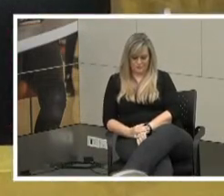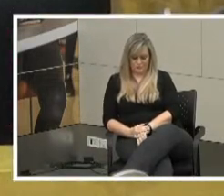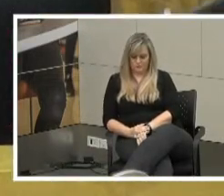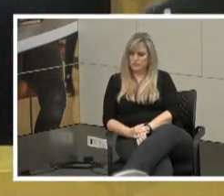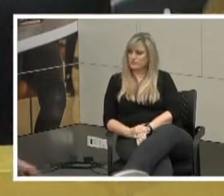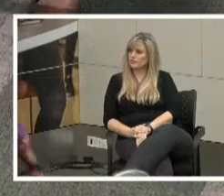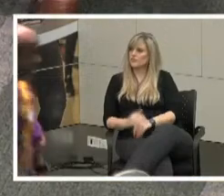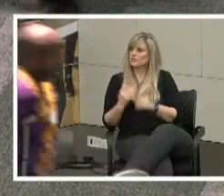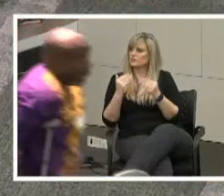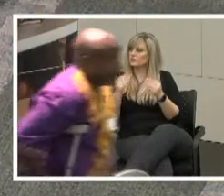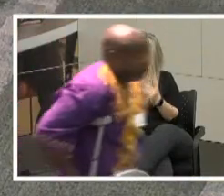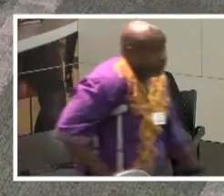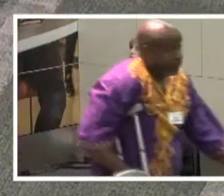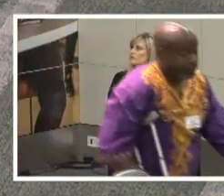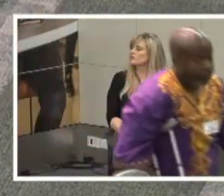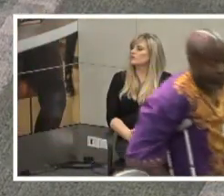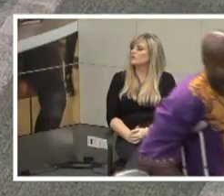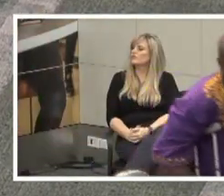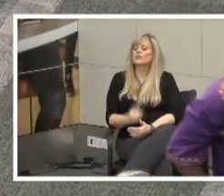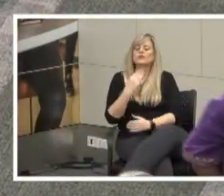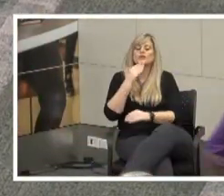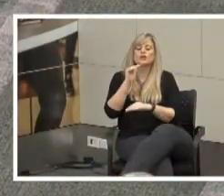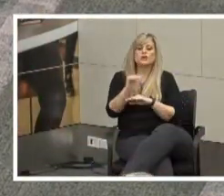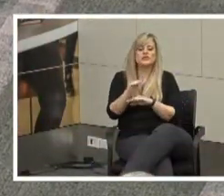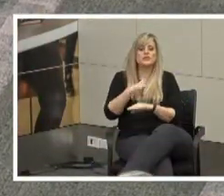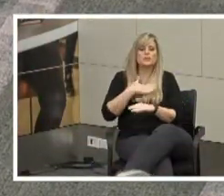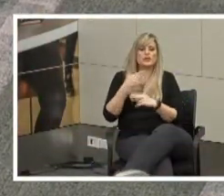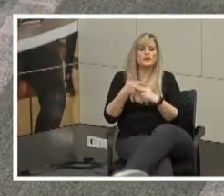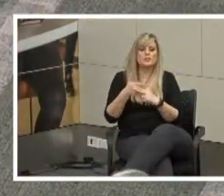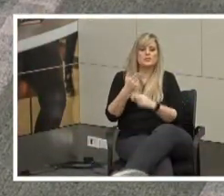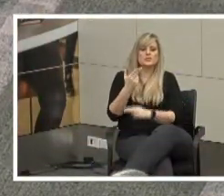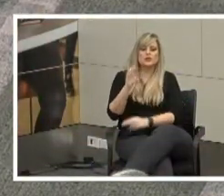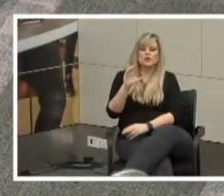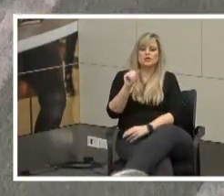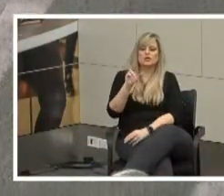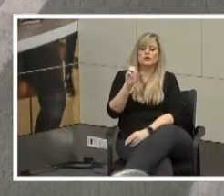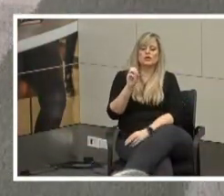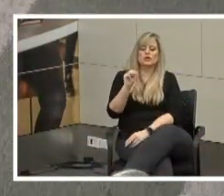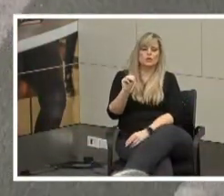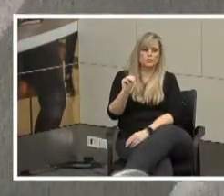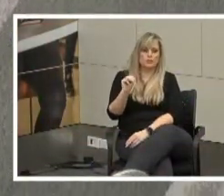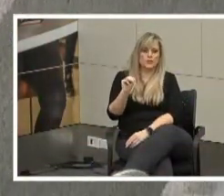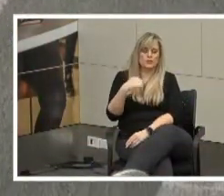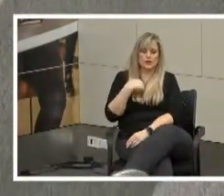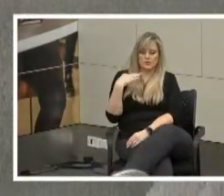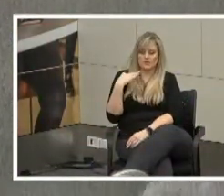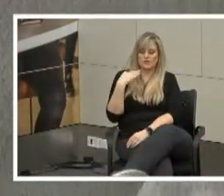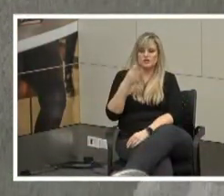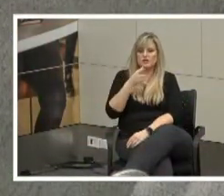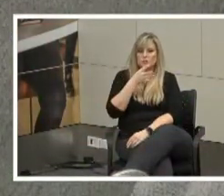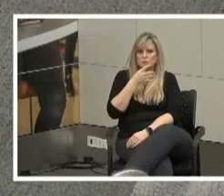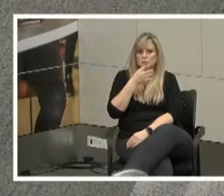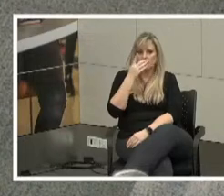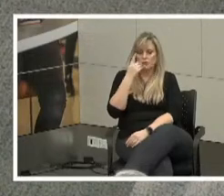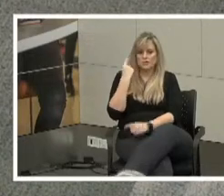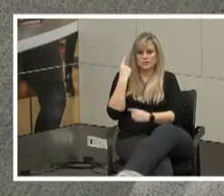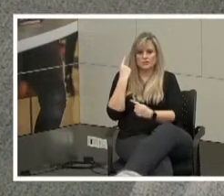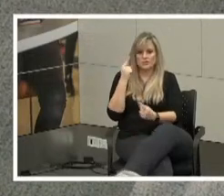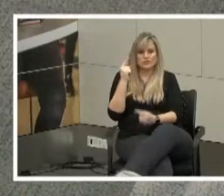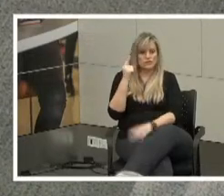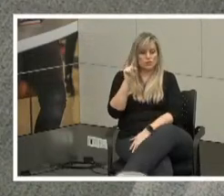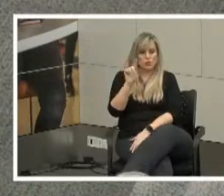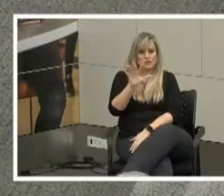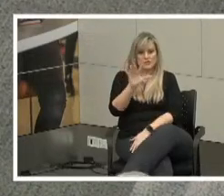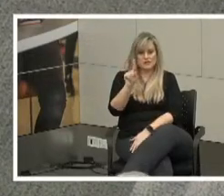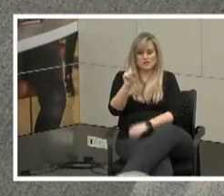yes ma'am please go ahead even um my name is Carmen Nuno I've been a volunteer parent with hsd for 51